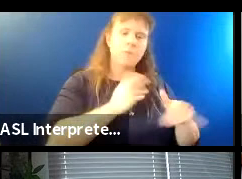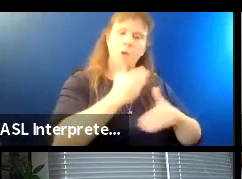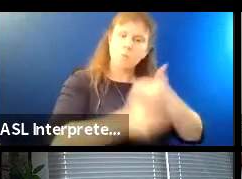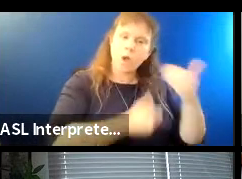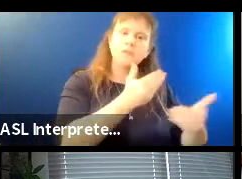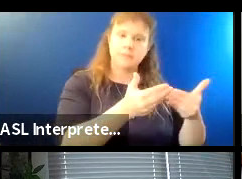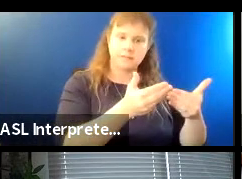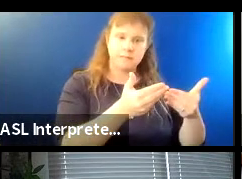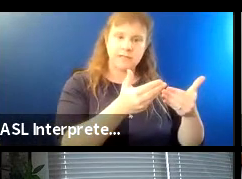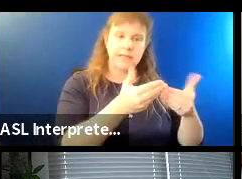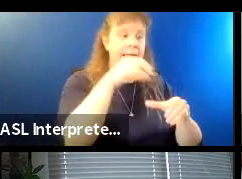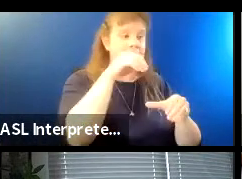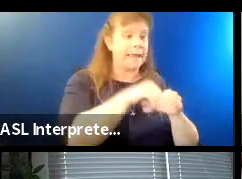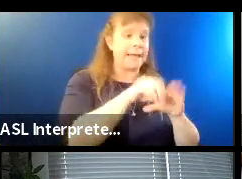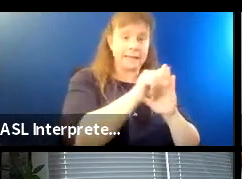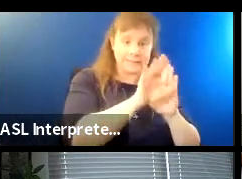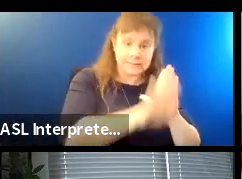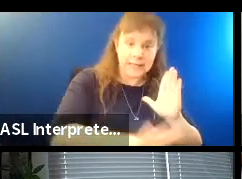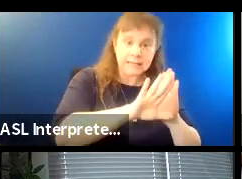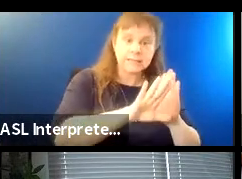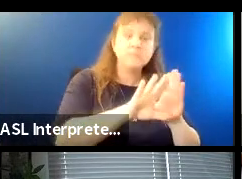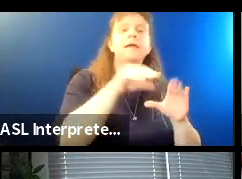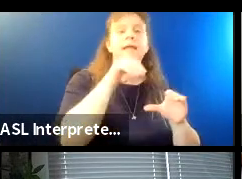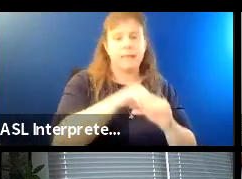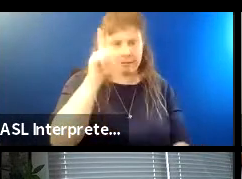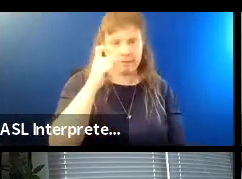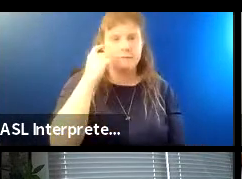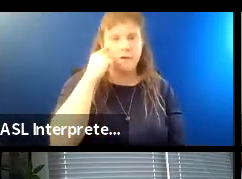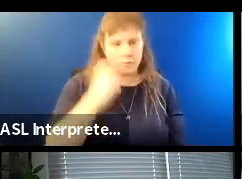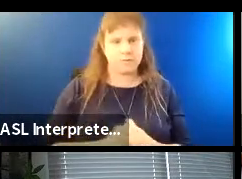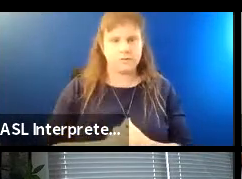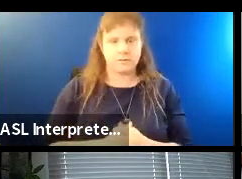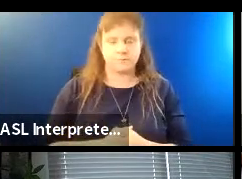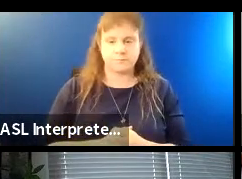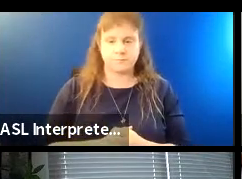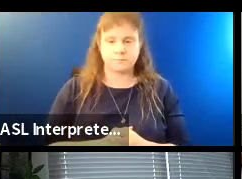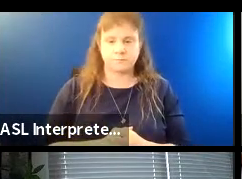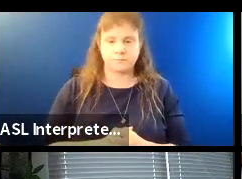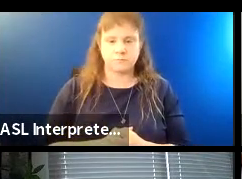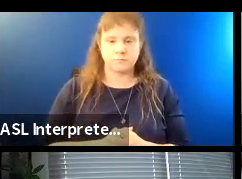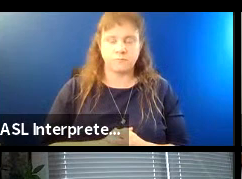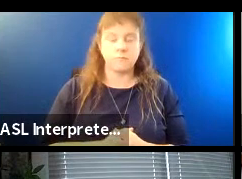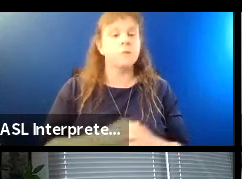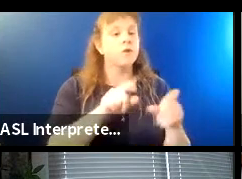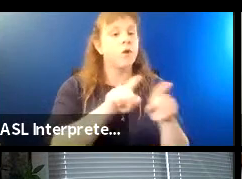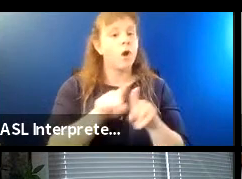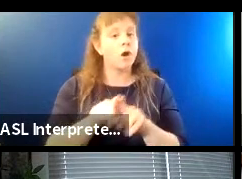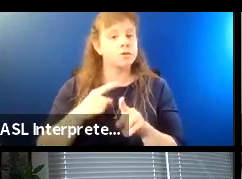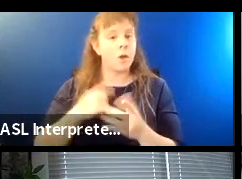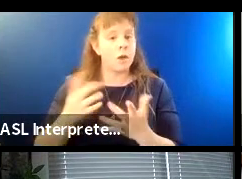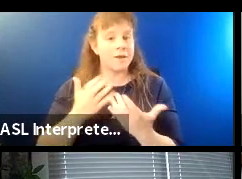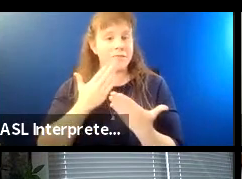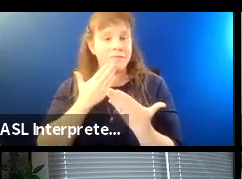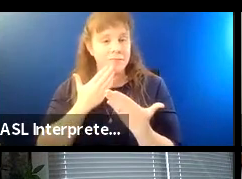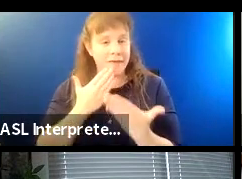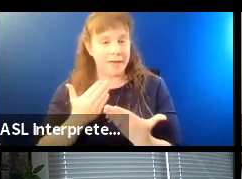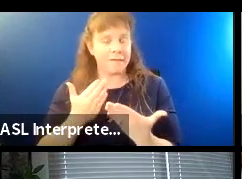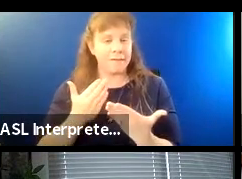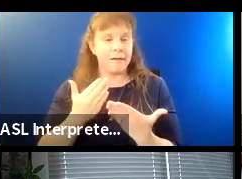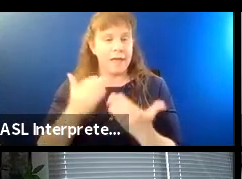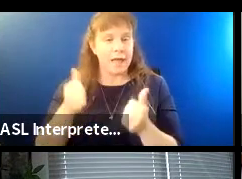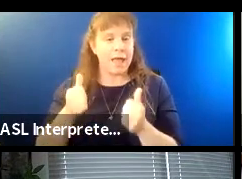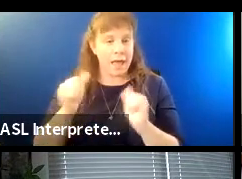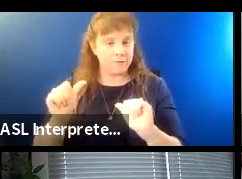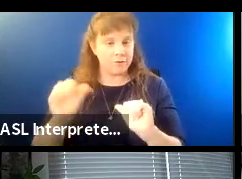forward. I also want to thank the tireless efforts of